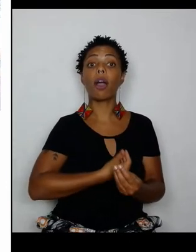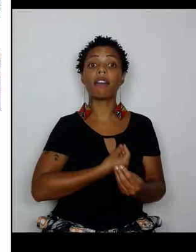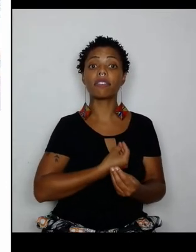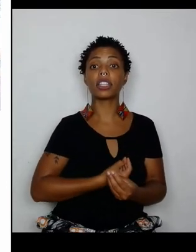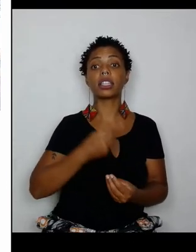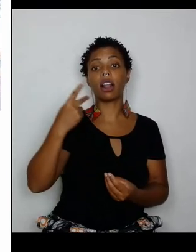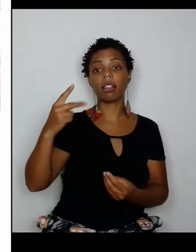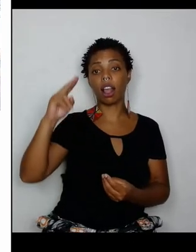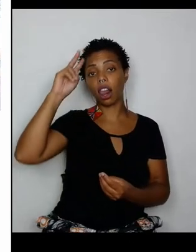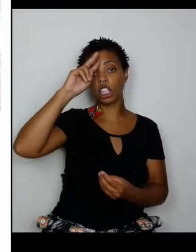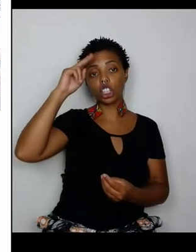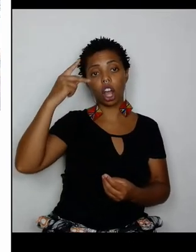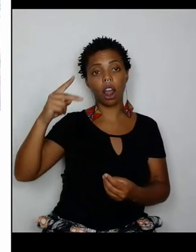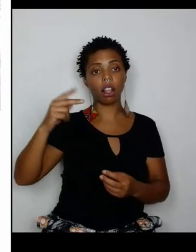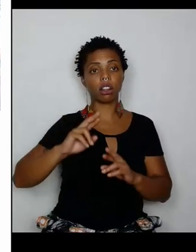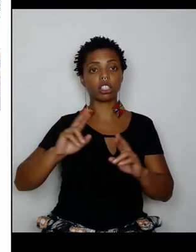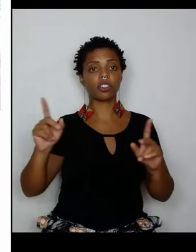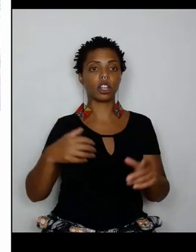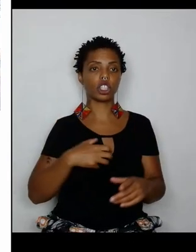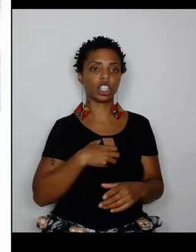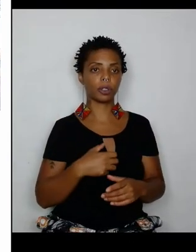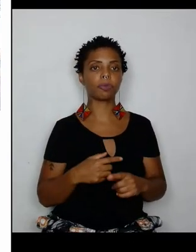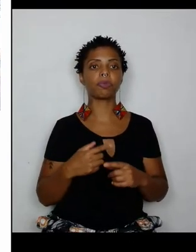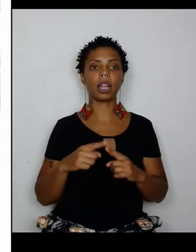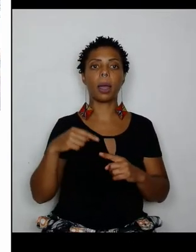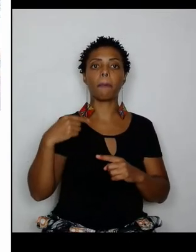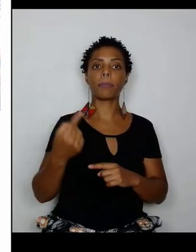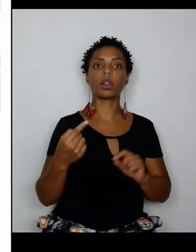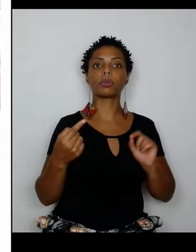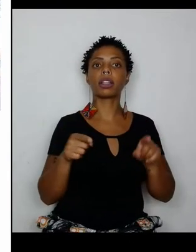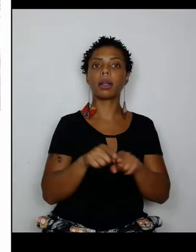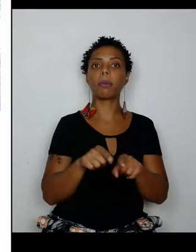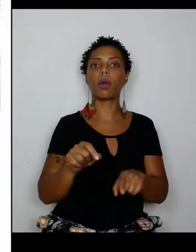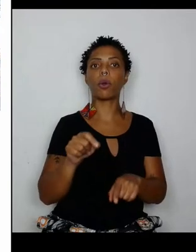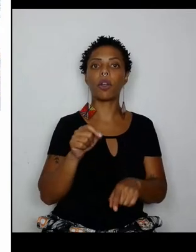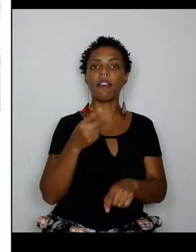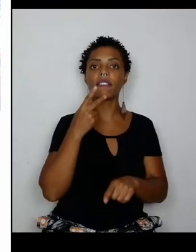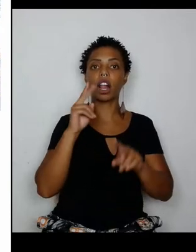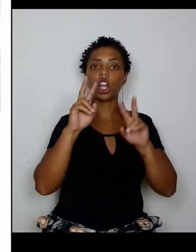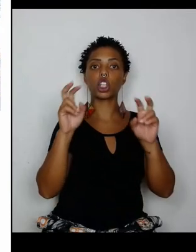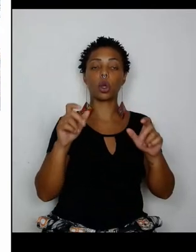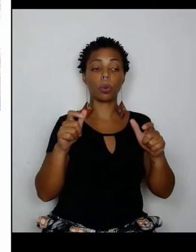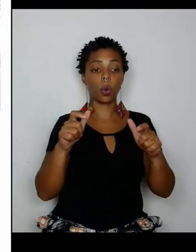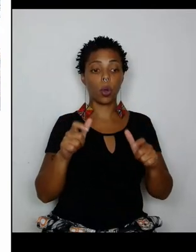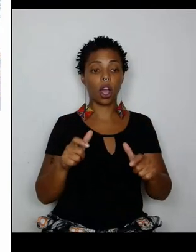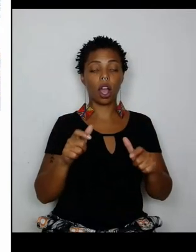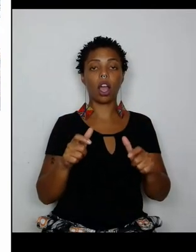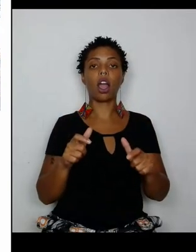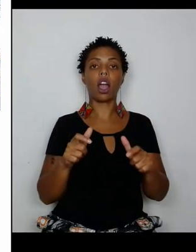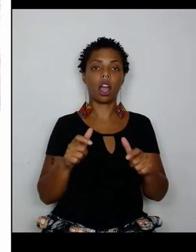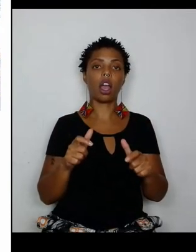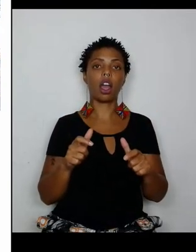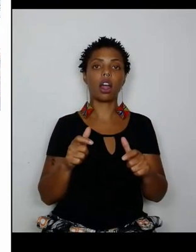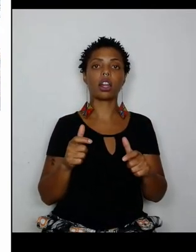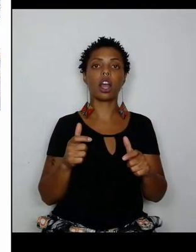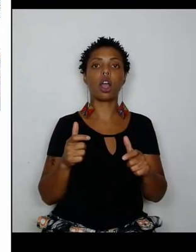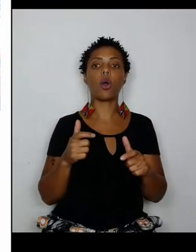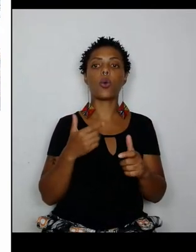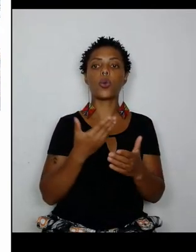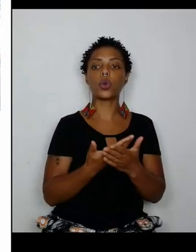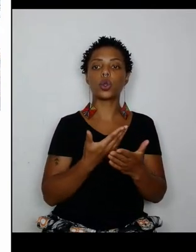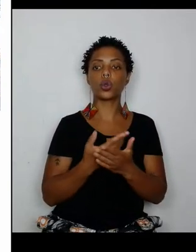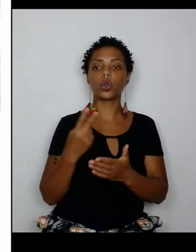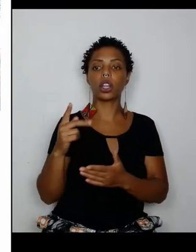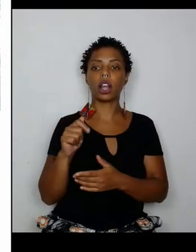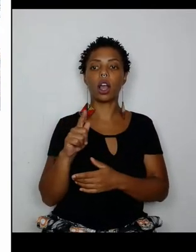my next area of exploration involves the role of place and location in studies of gogan as a hiker i am continually concerned